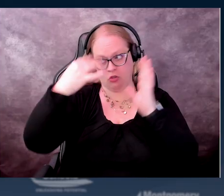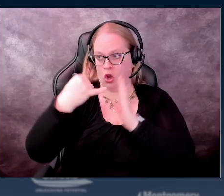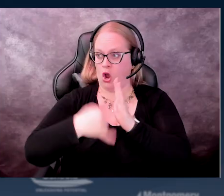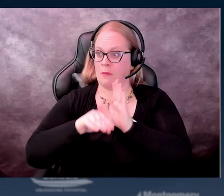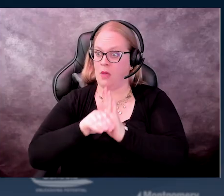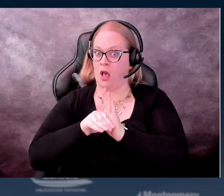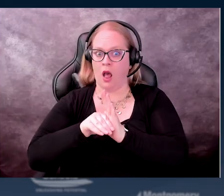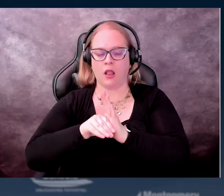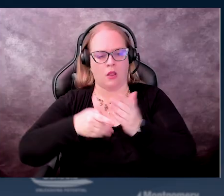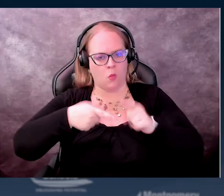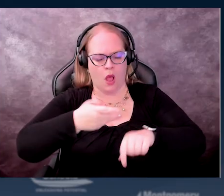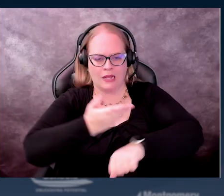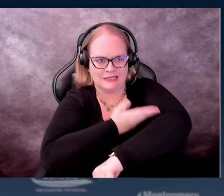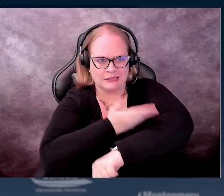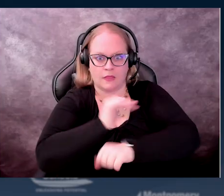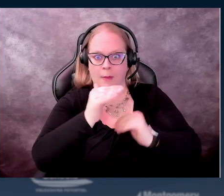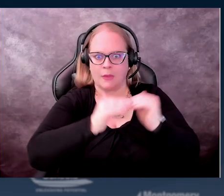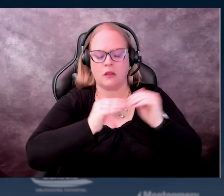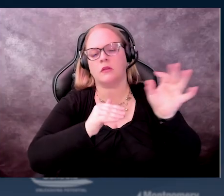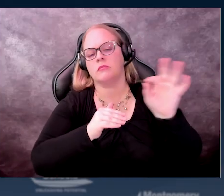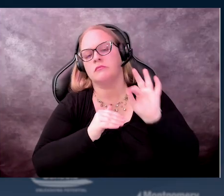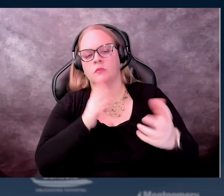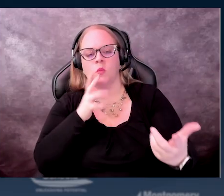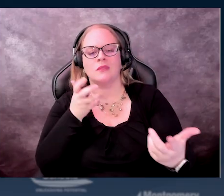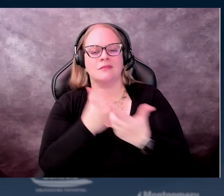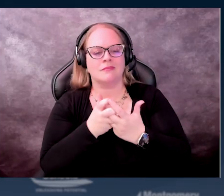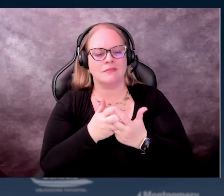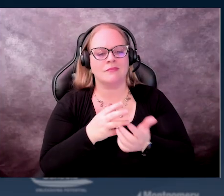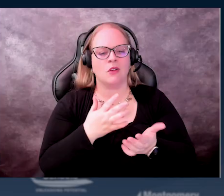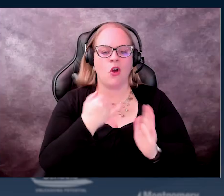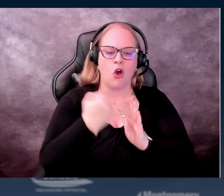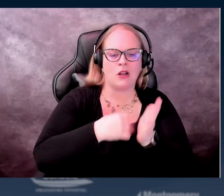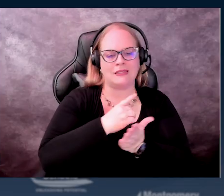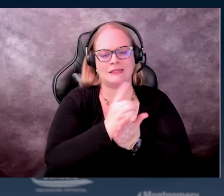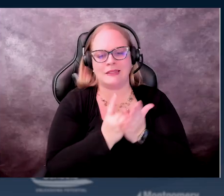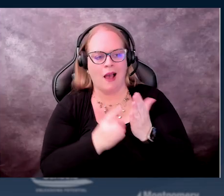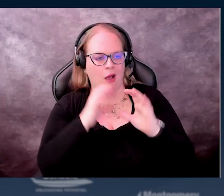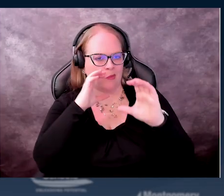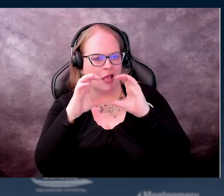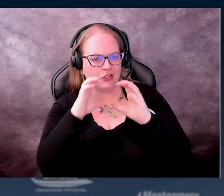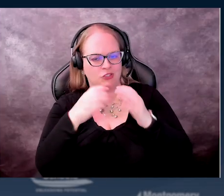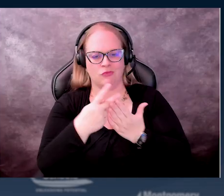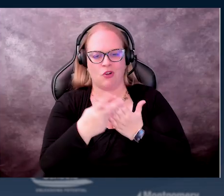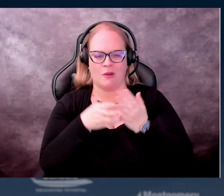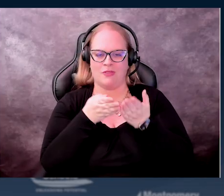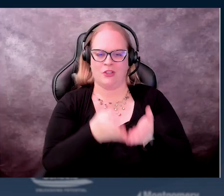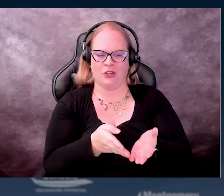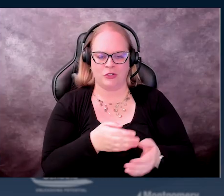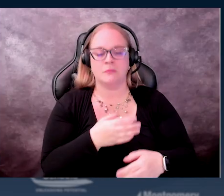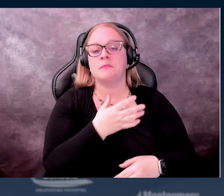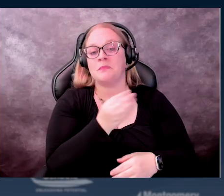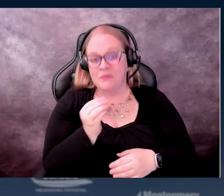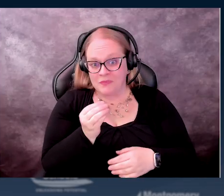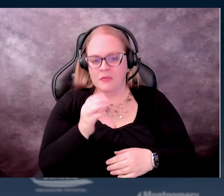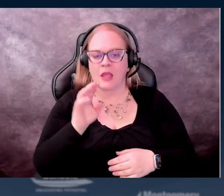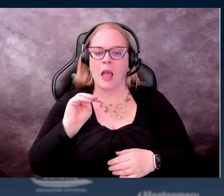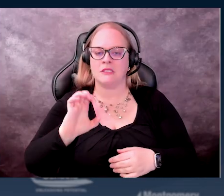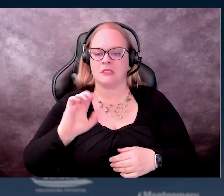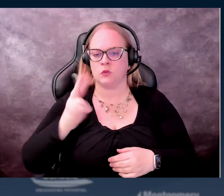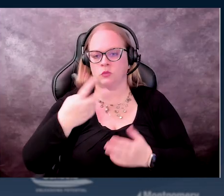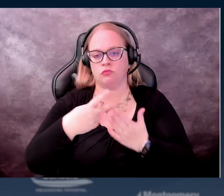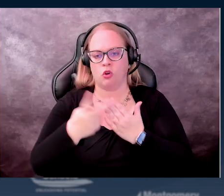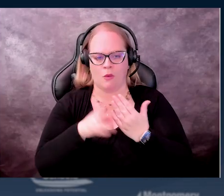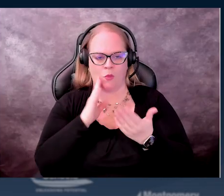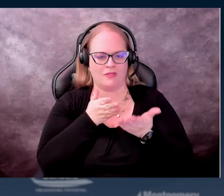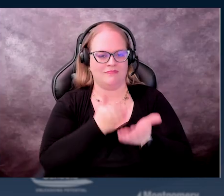design, and communication pathway themes, and they will also be the site for the MC squared programming. John F. Kennedy